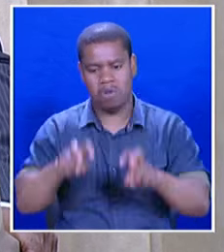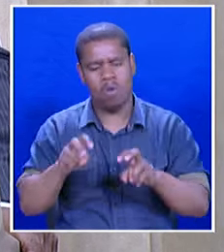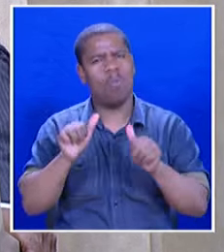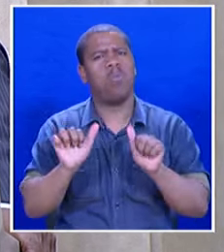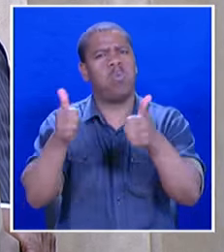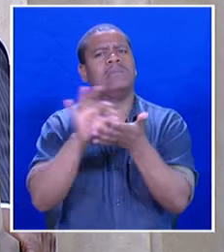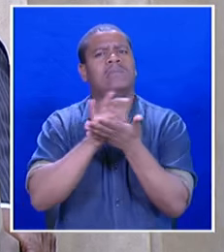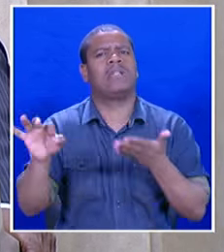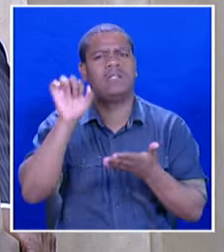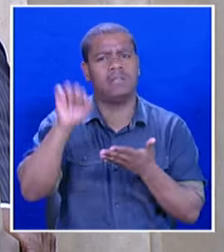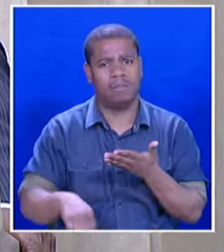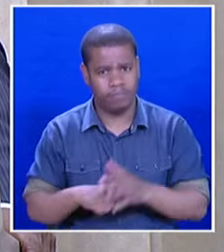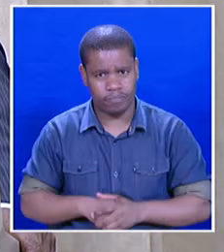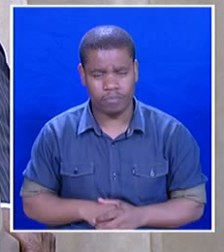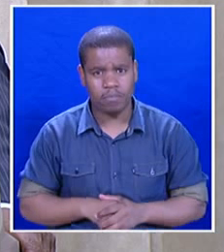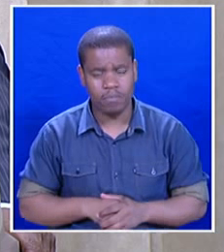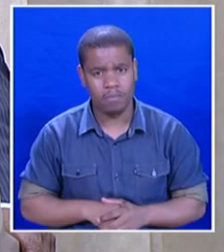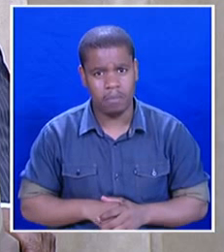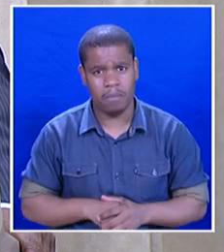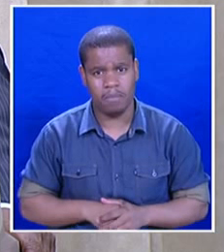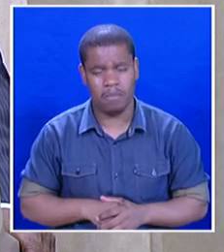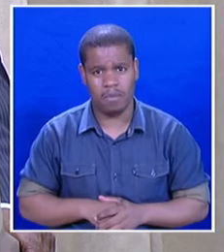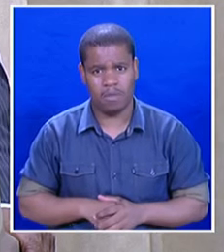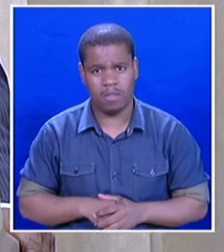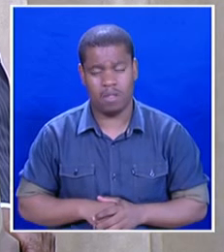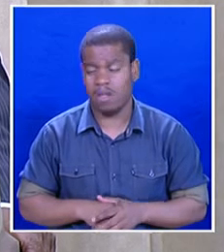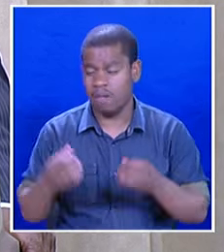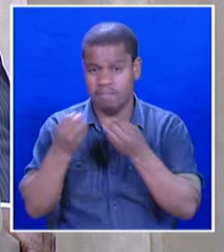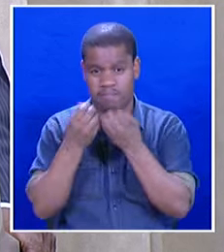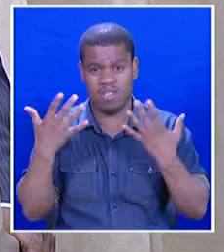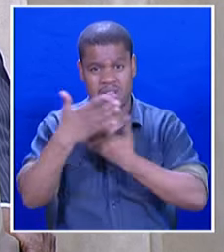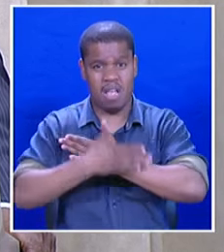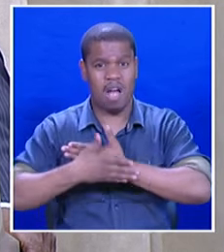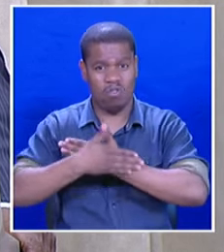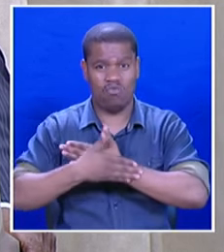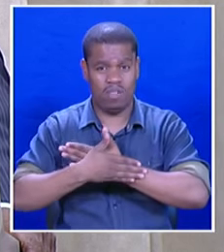formation or generation. Many countries have not, particularly in the developing